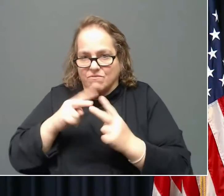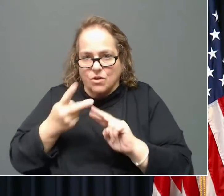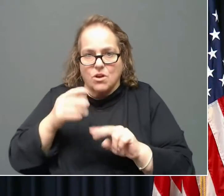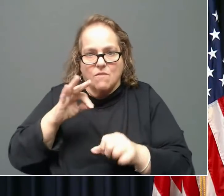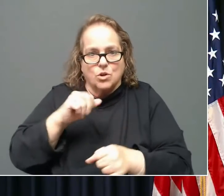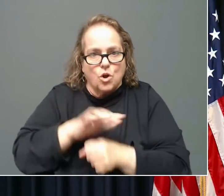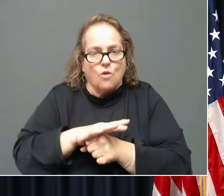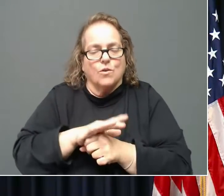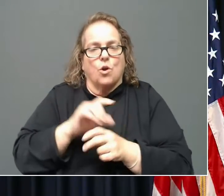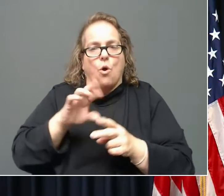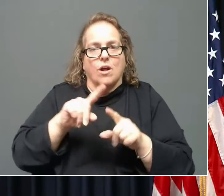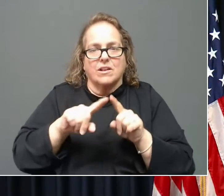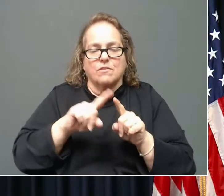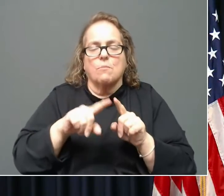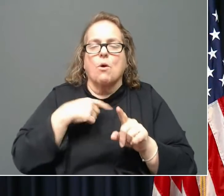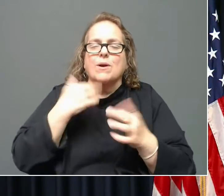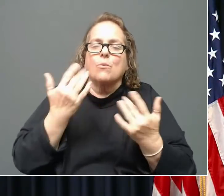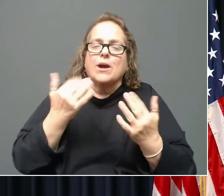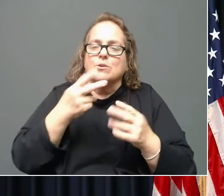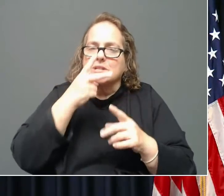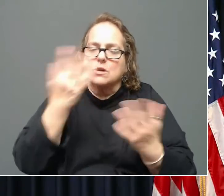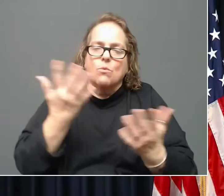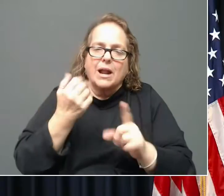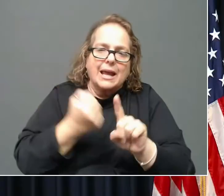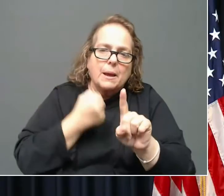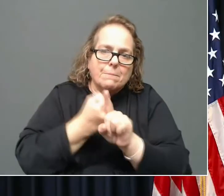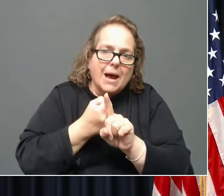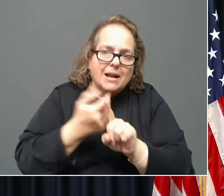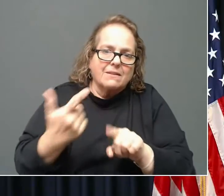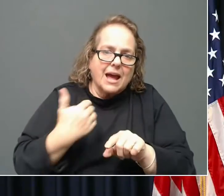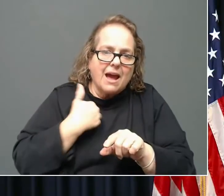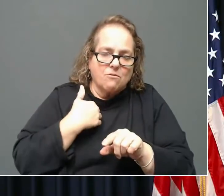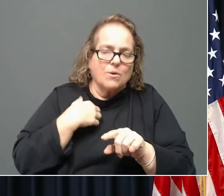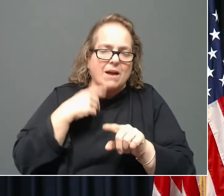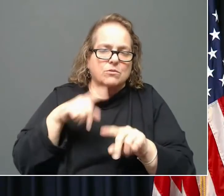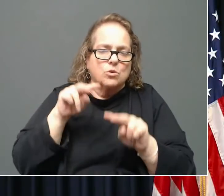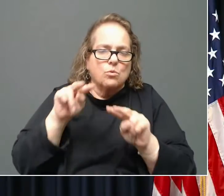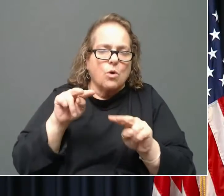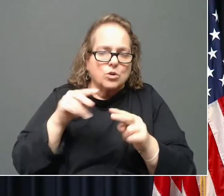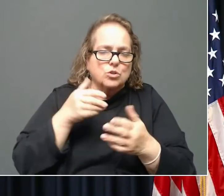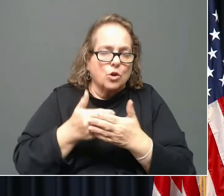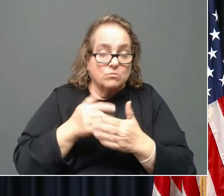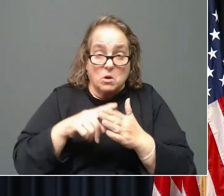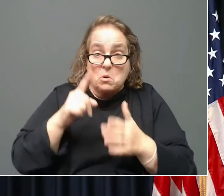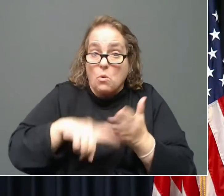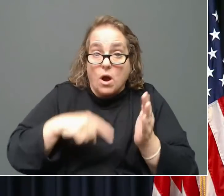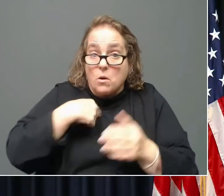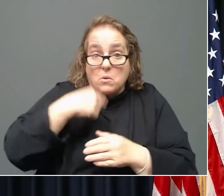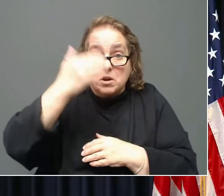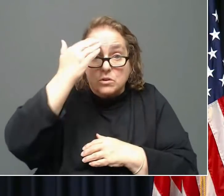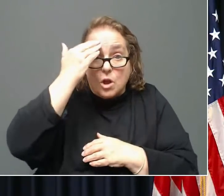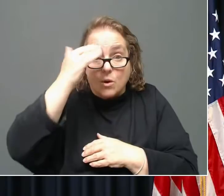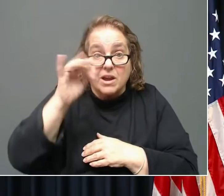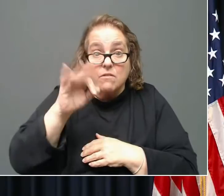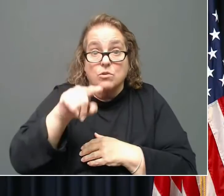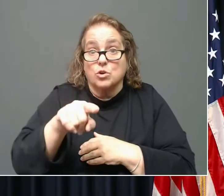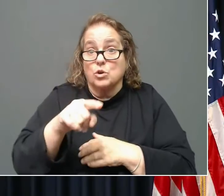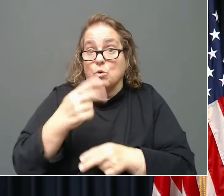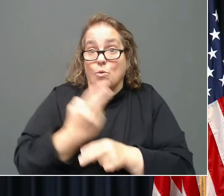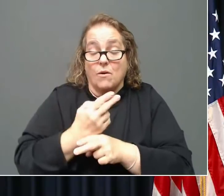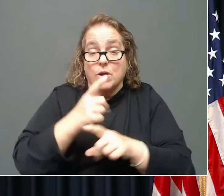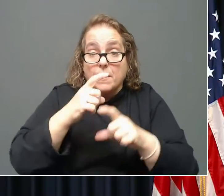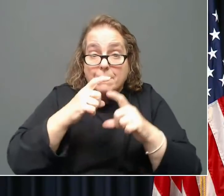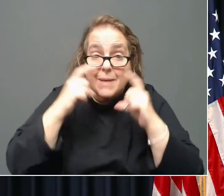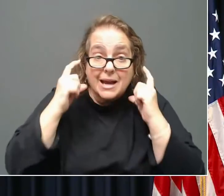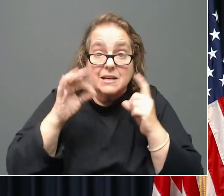what an impact they will have, but we're going to be watching closely. But what we know is if you were wearing your mask, if you were doing it